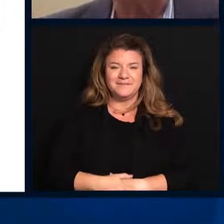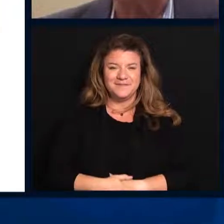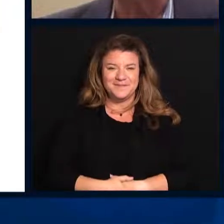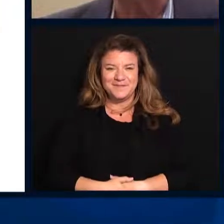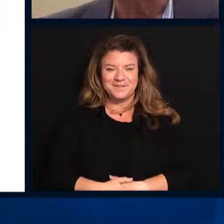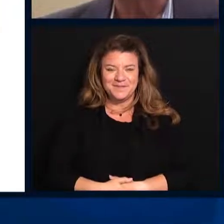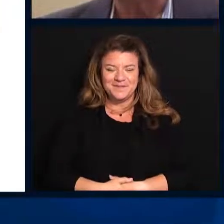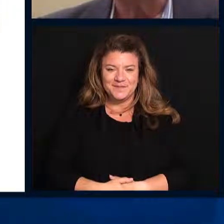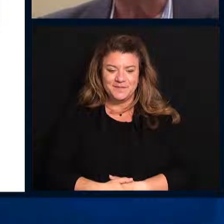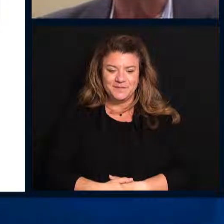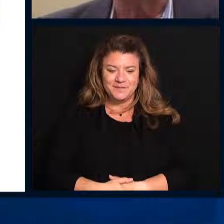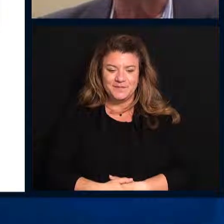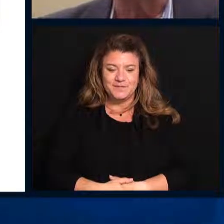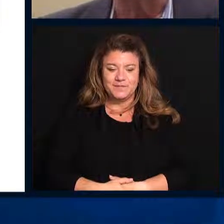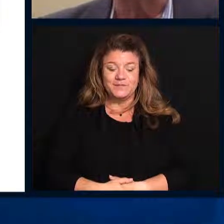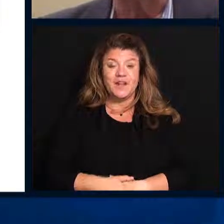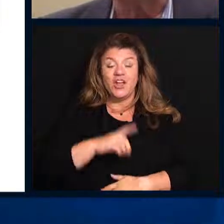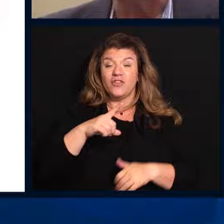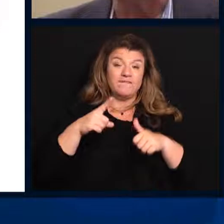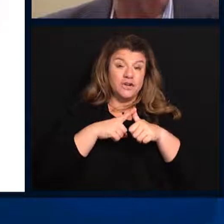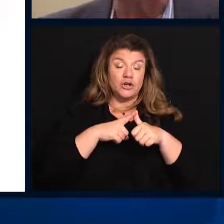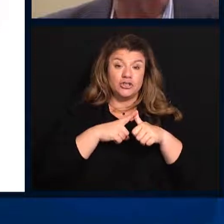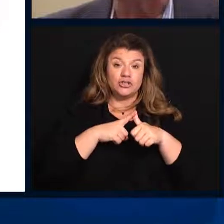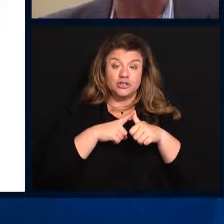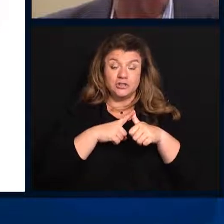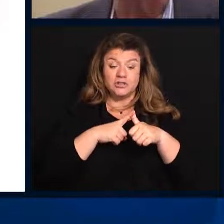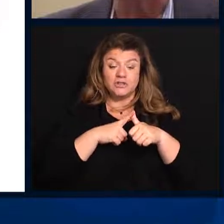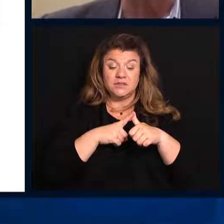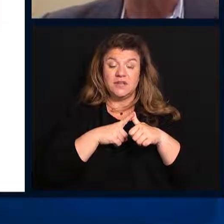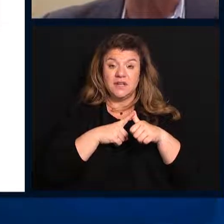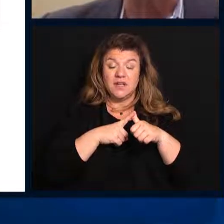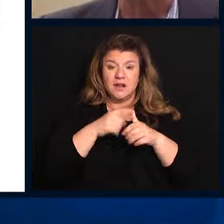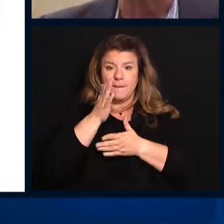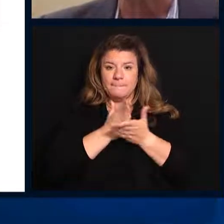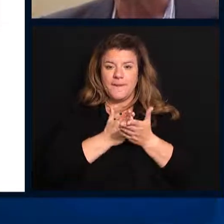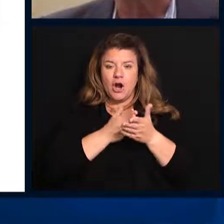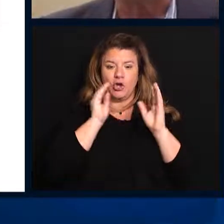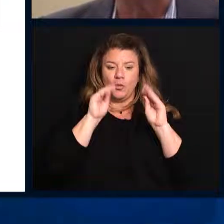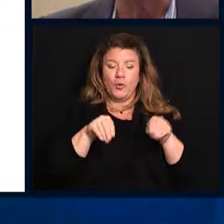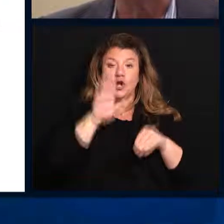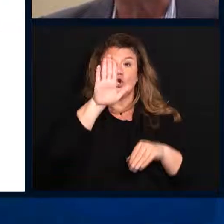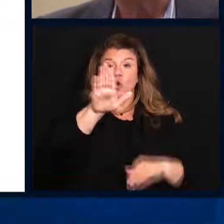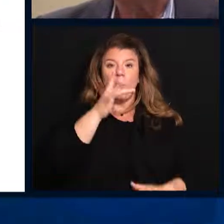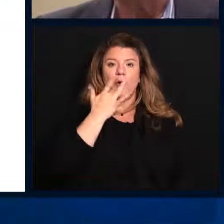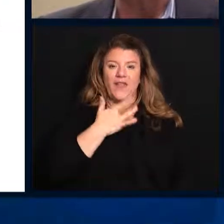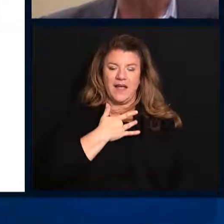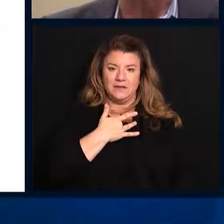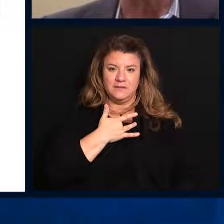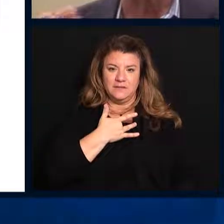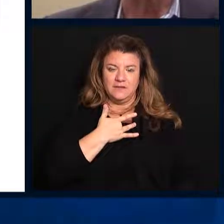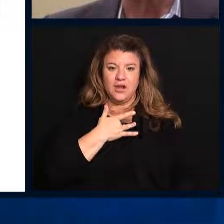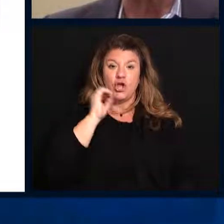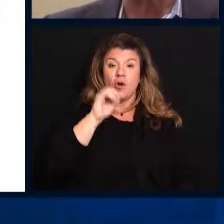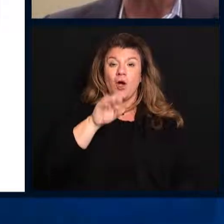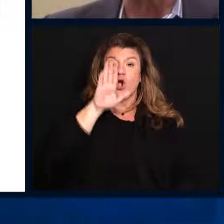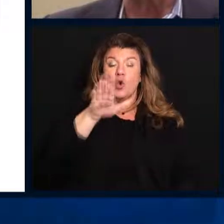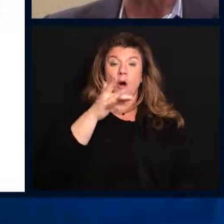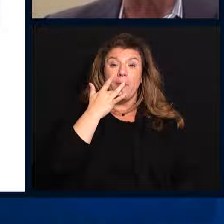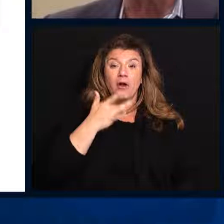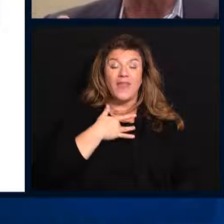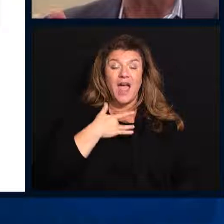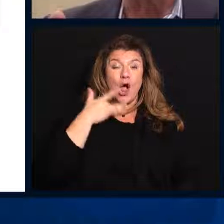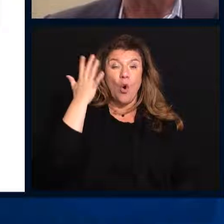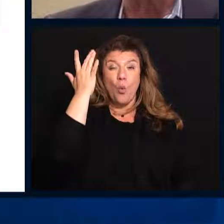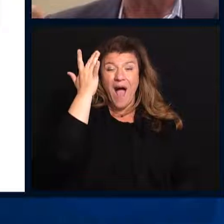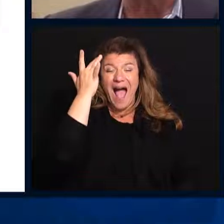slide, please. So the first then part that you need to introduce is your birth date. And you put in your birth date because we know